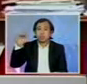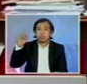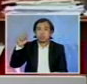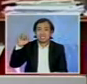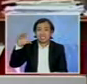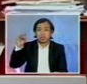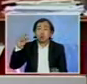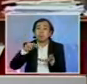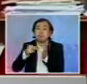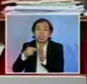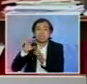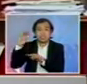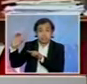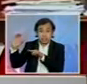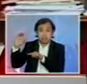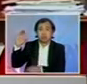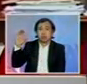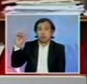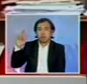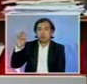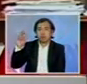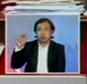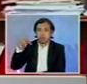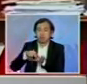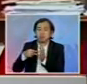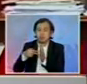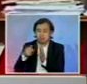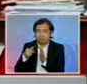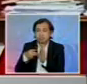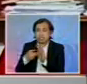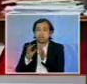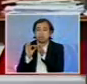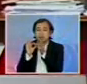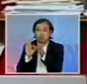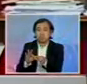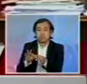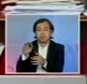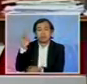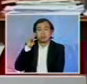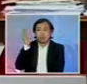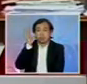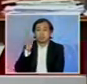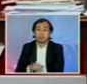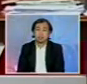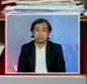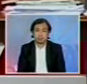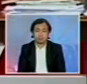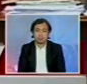has that title. So the question, the witness may answer. But